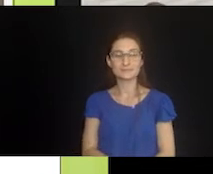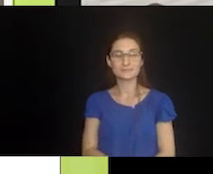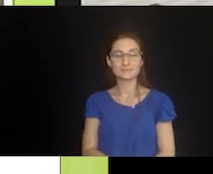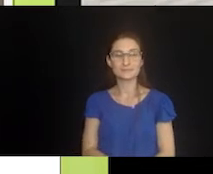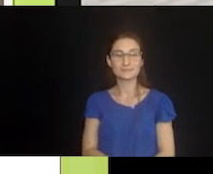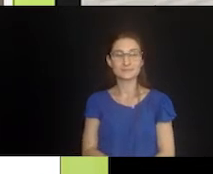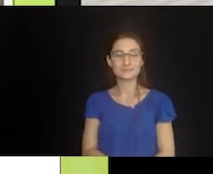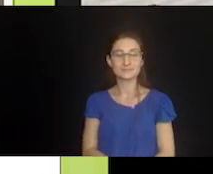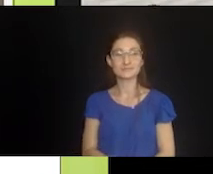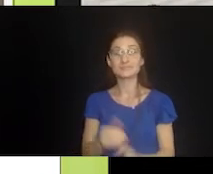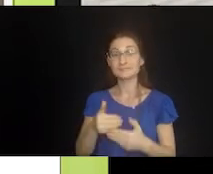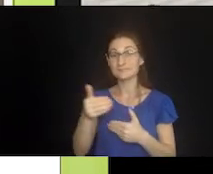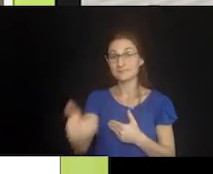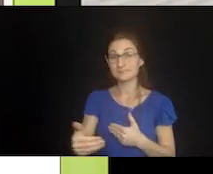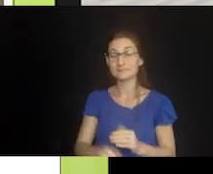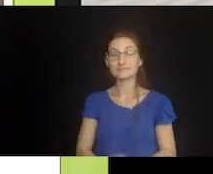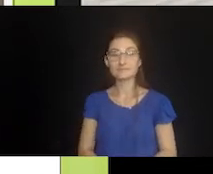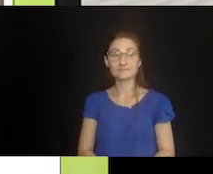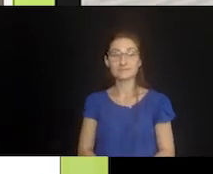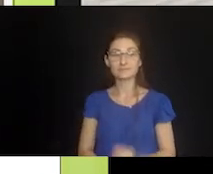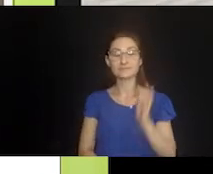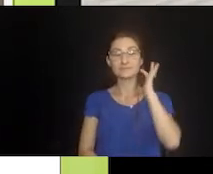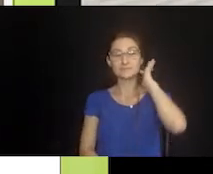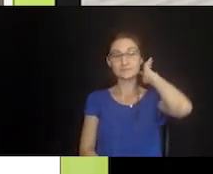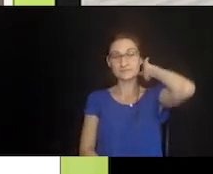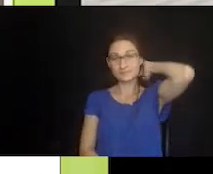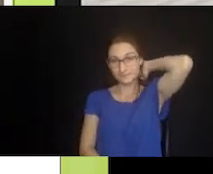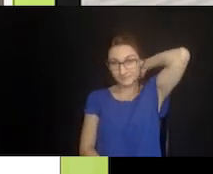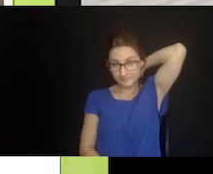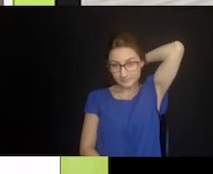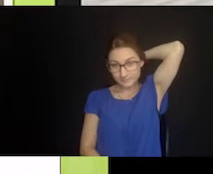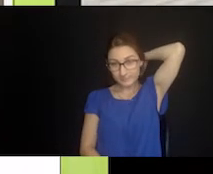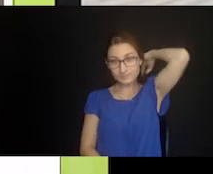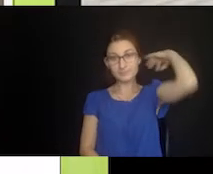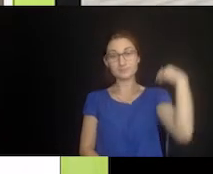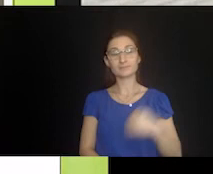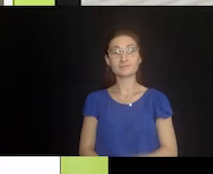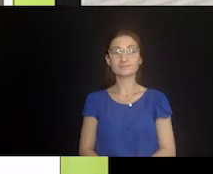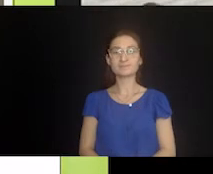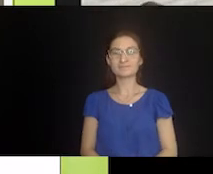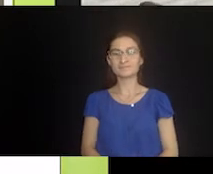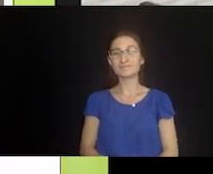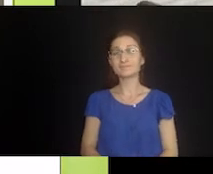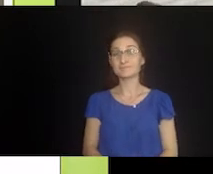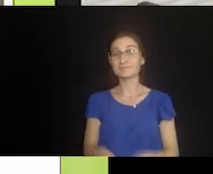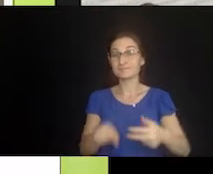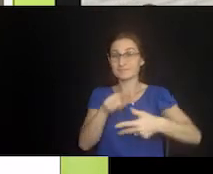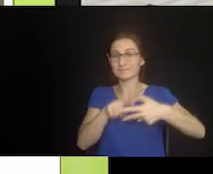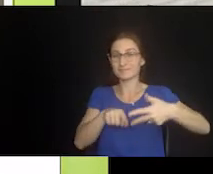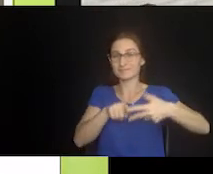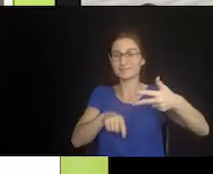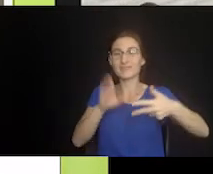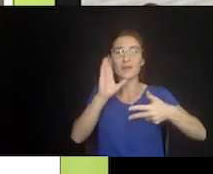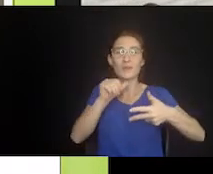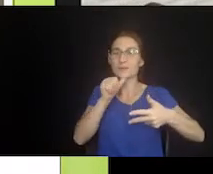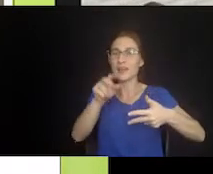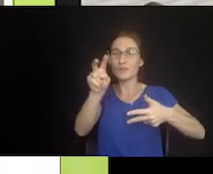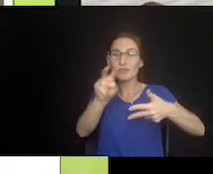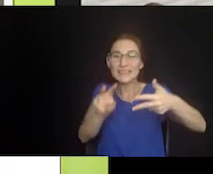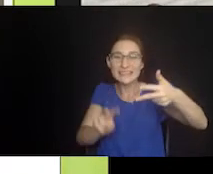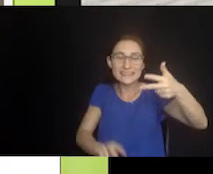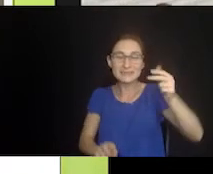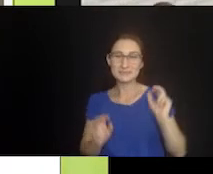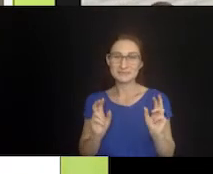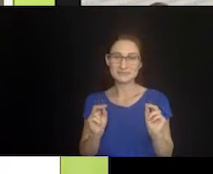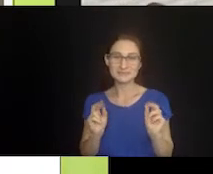you're going to be doing. So next slide, please. These I'm not going to read, but this